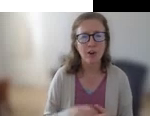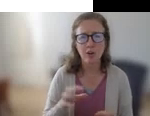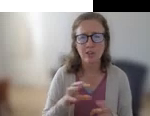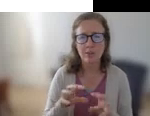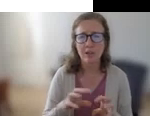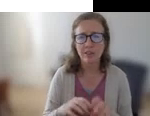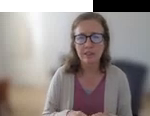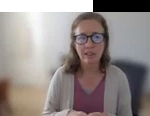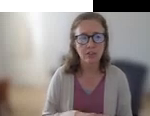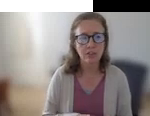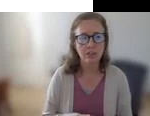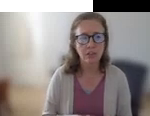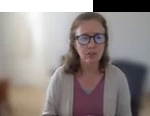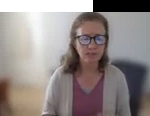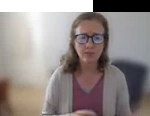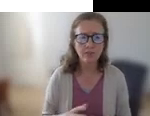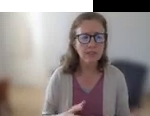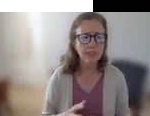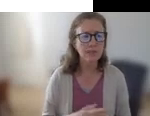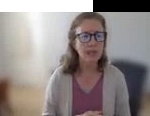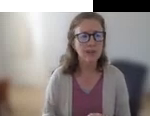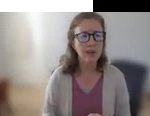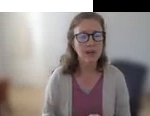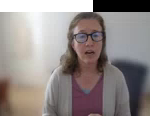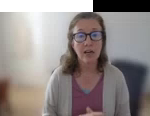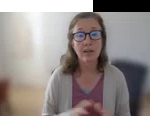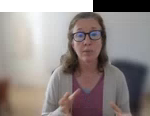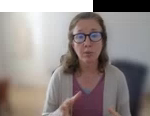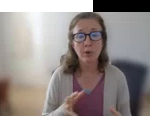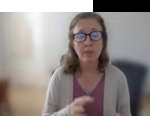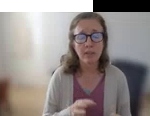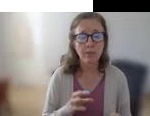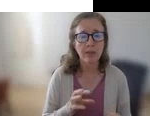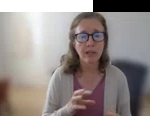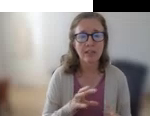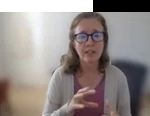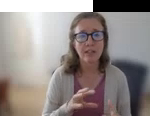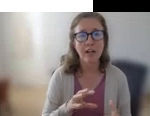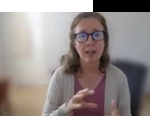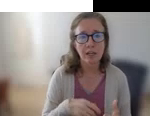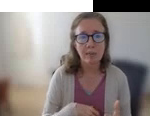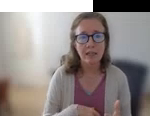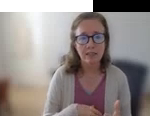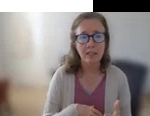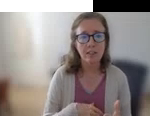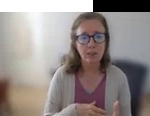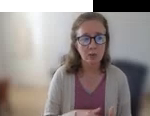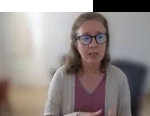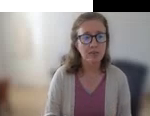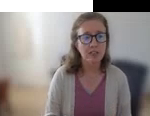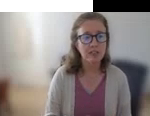transcripts of that or some kind of detailed notes. Sometimes in Blackboard Collaborate, it does not automatically close caption,